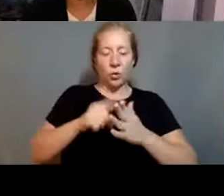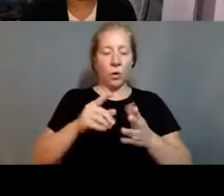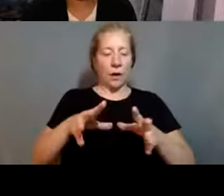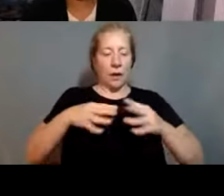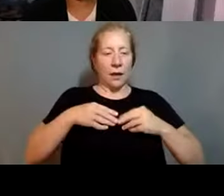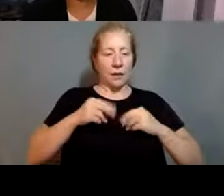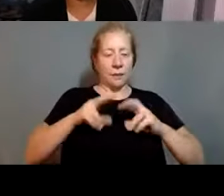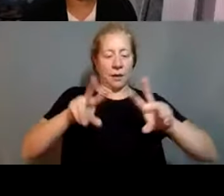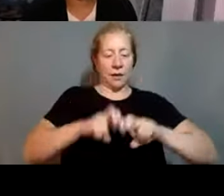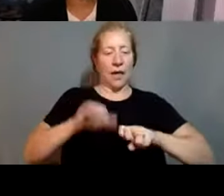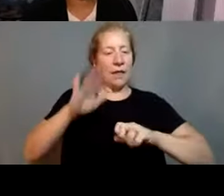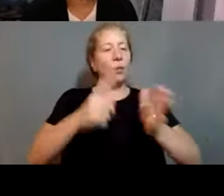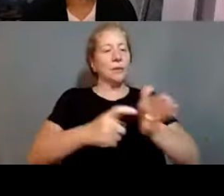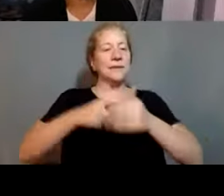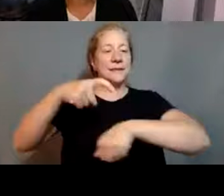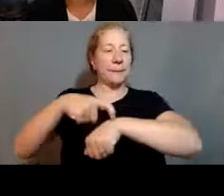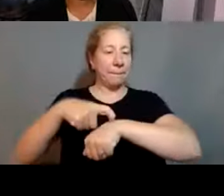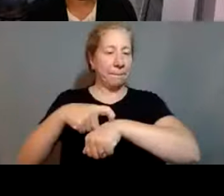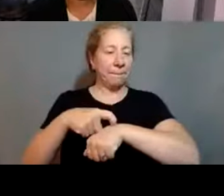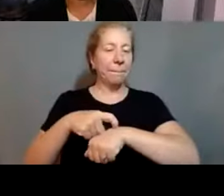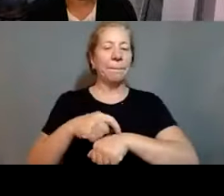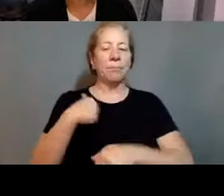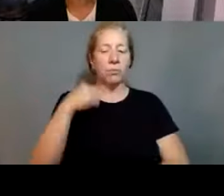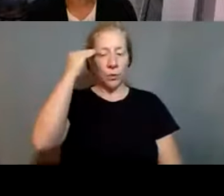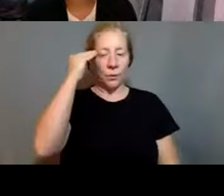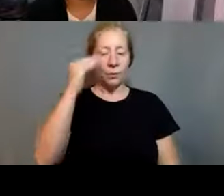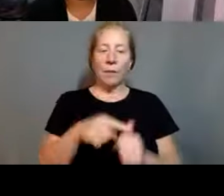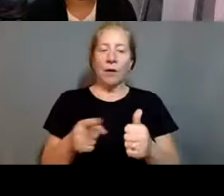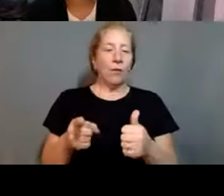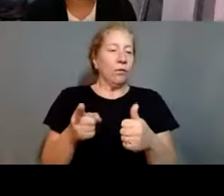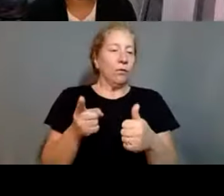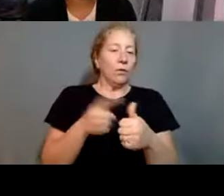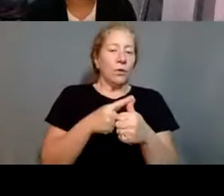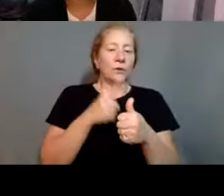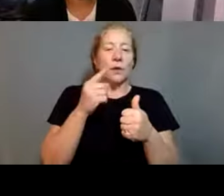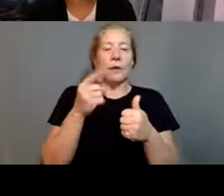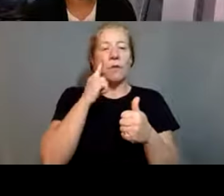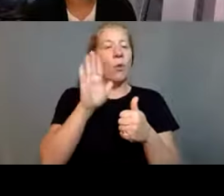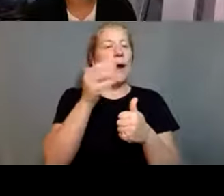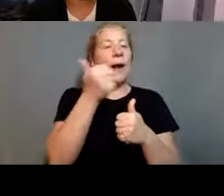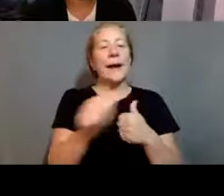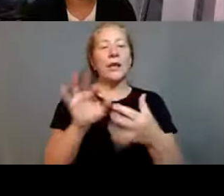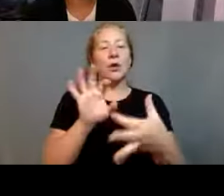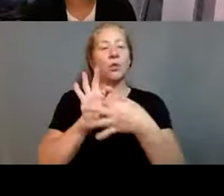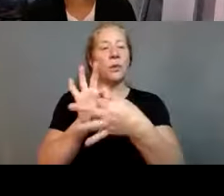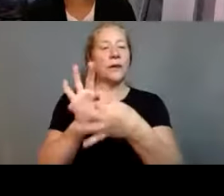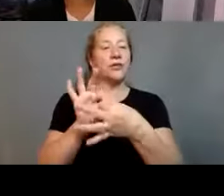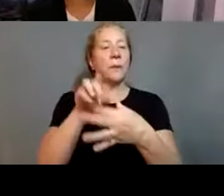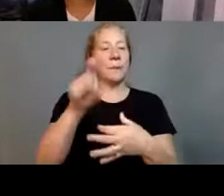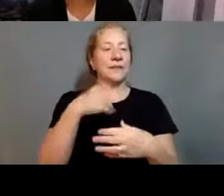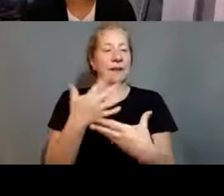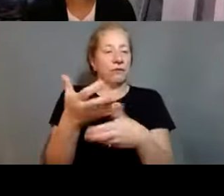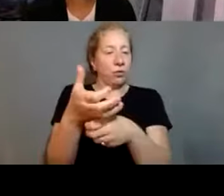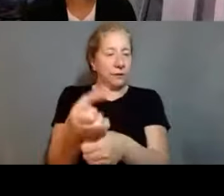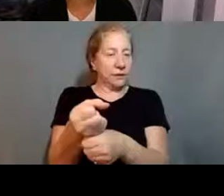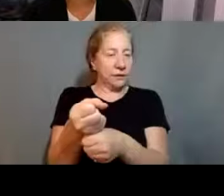chip away at that. But I think first and foremost, I think in any relationship that you want to establish trust,